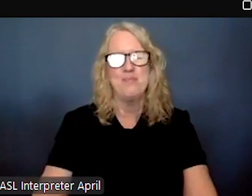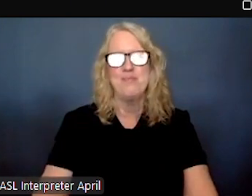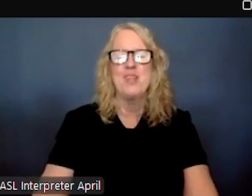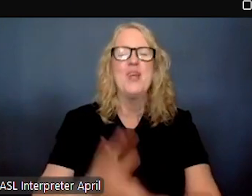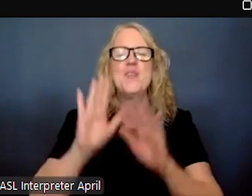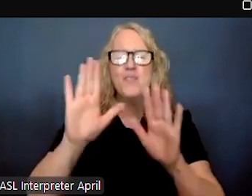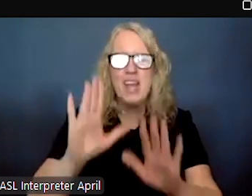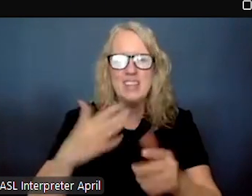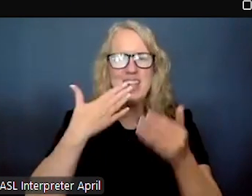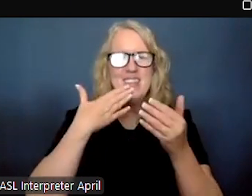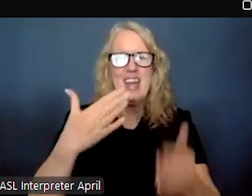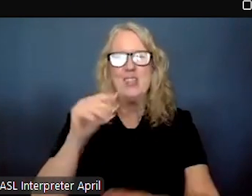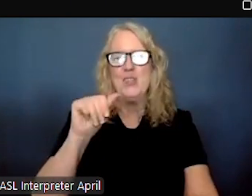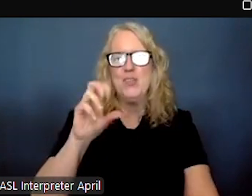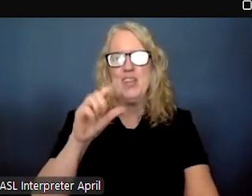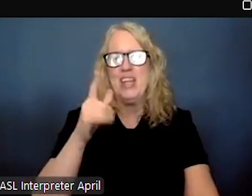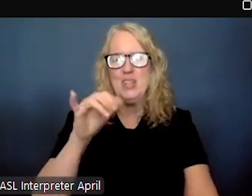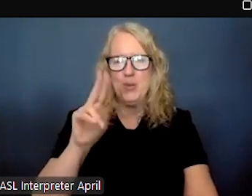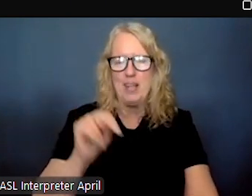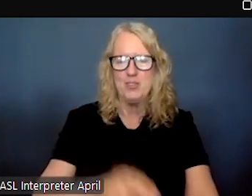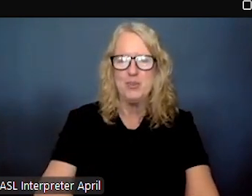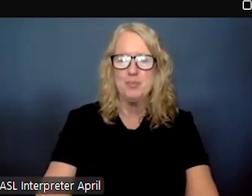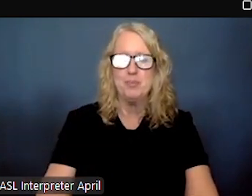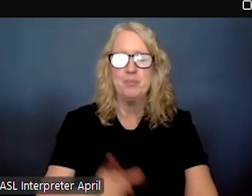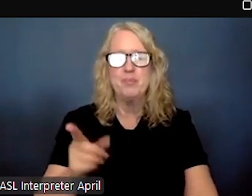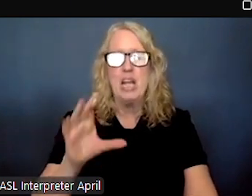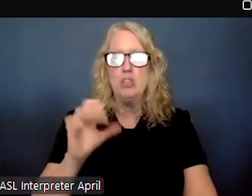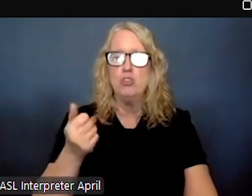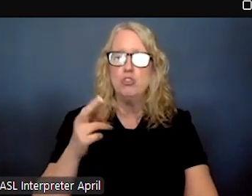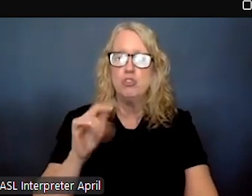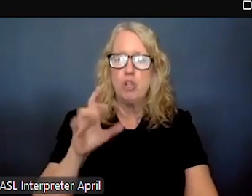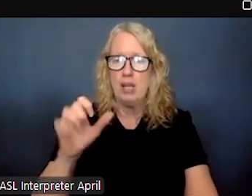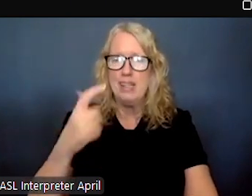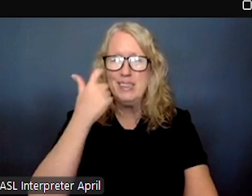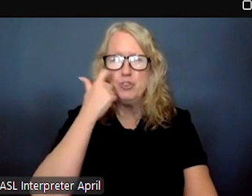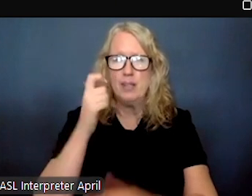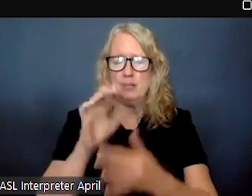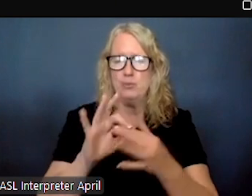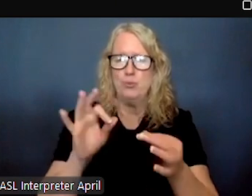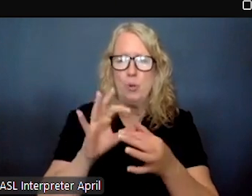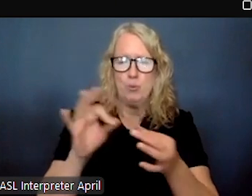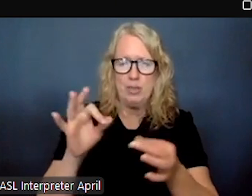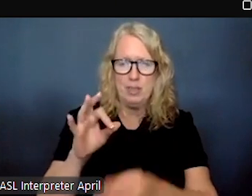Fantastic. Thank you, Ashlyn. And Charlotte just noted that you are at